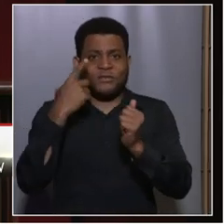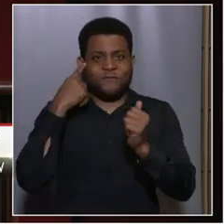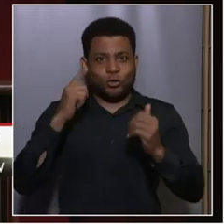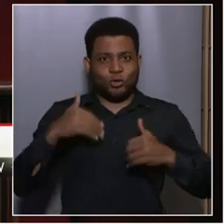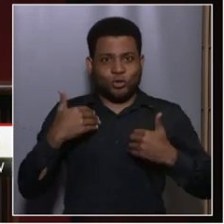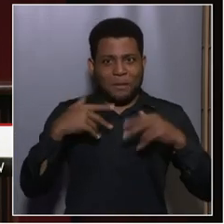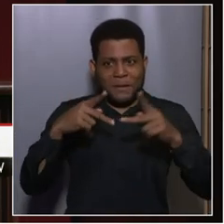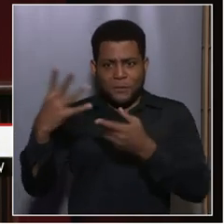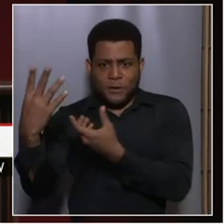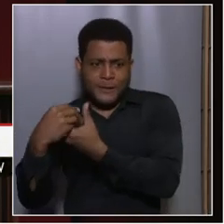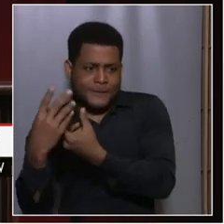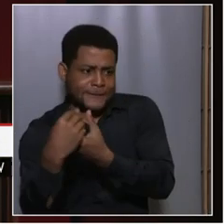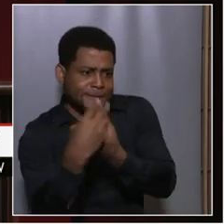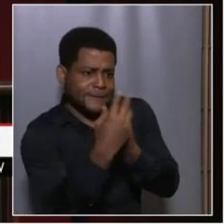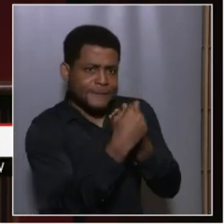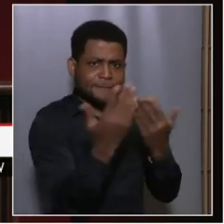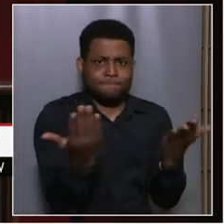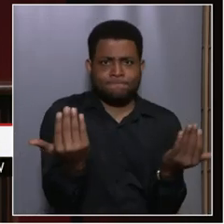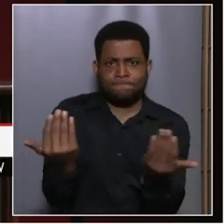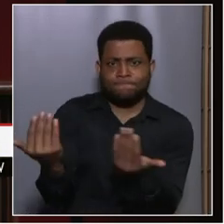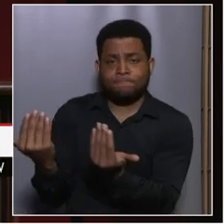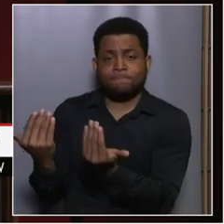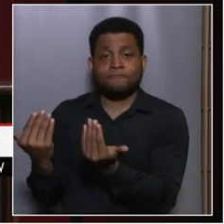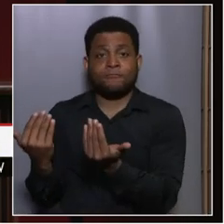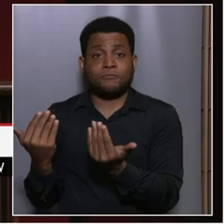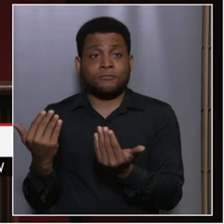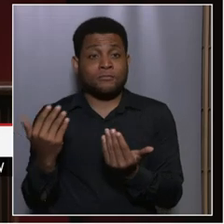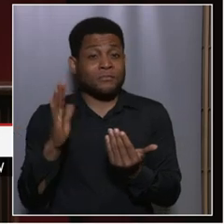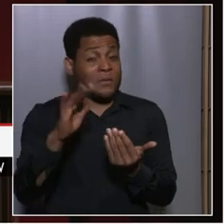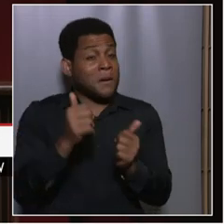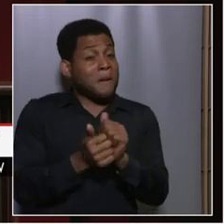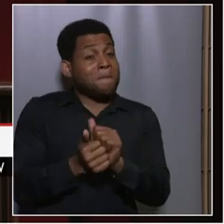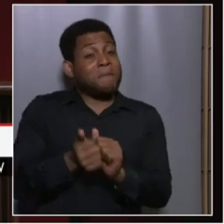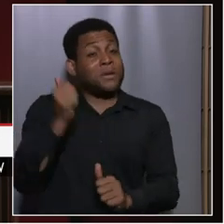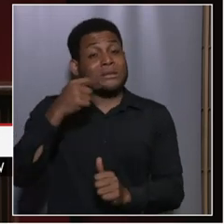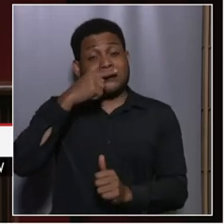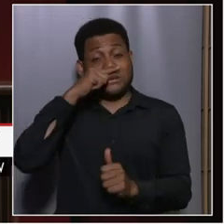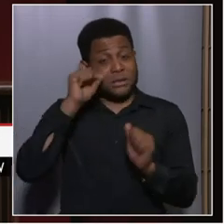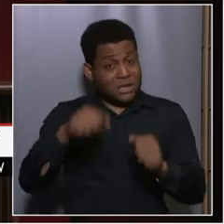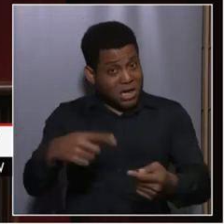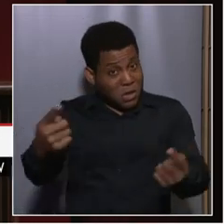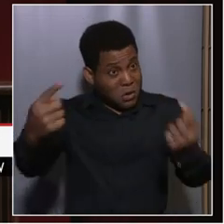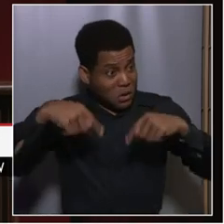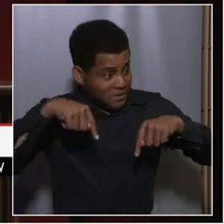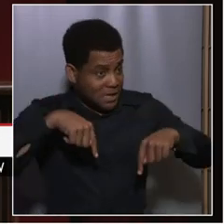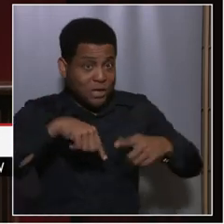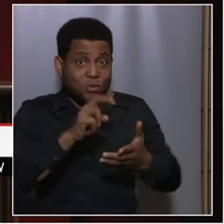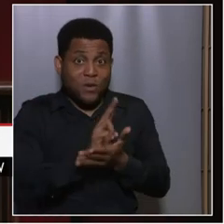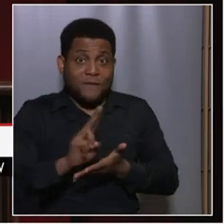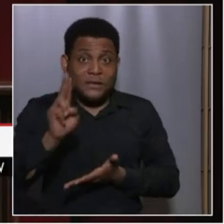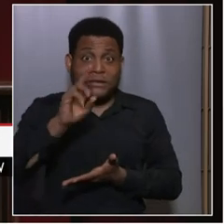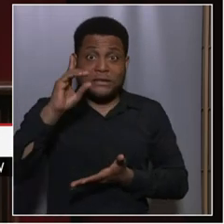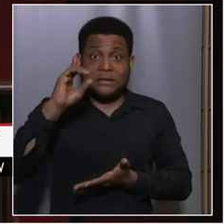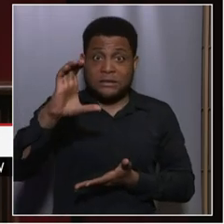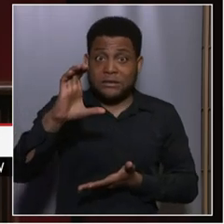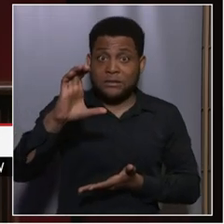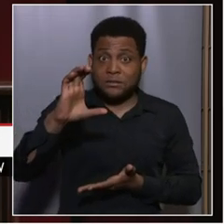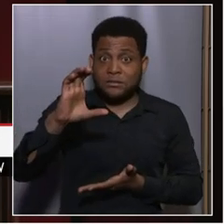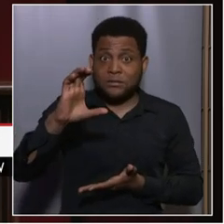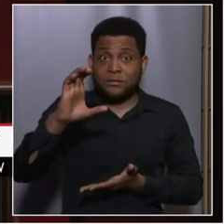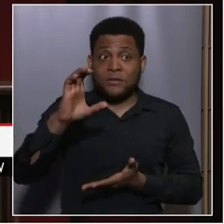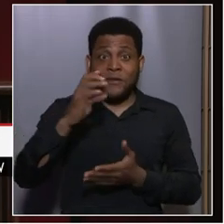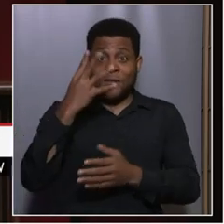probably know most of our kids can come to the University of the District of Columbia, whether in the 4-year